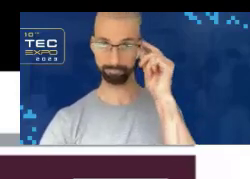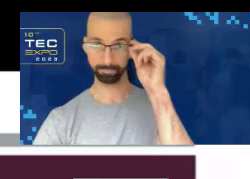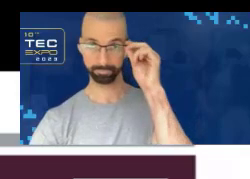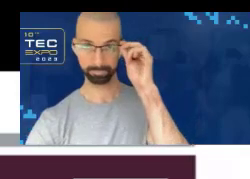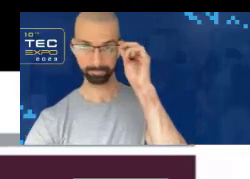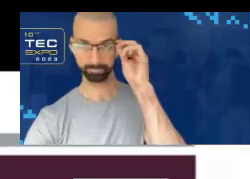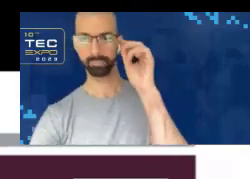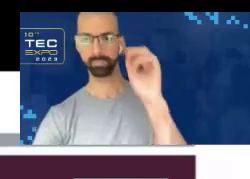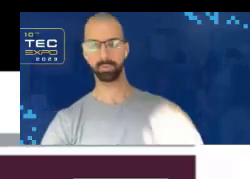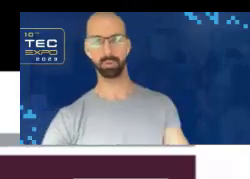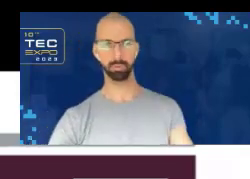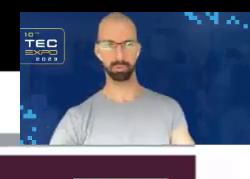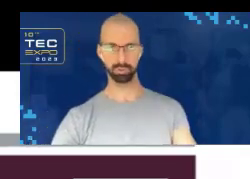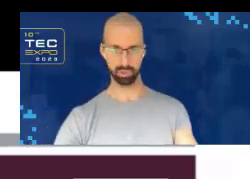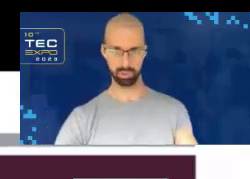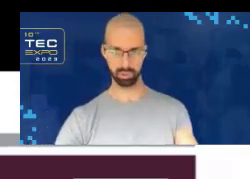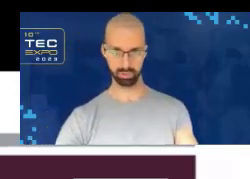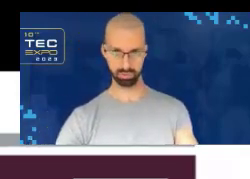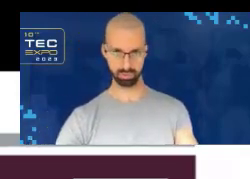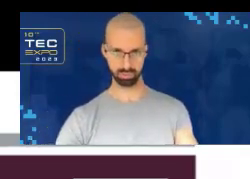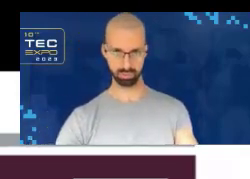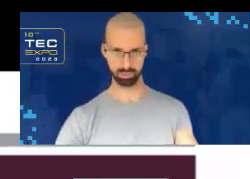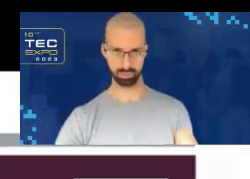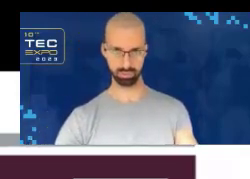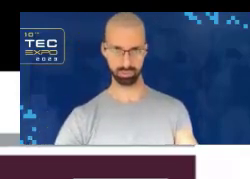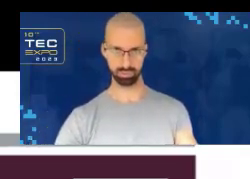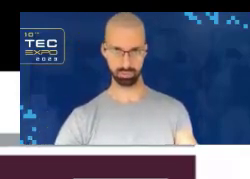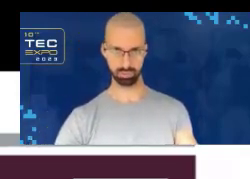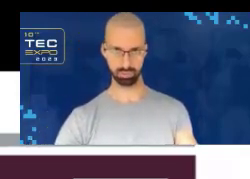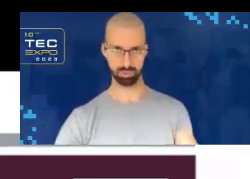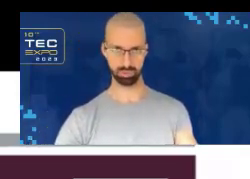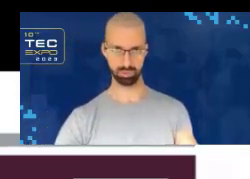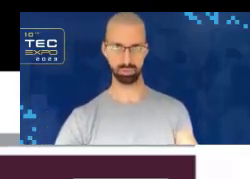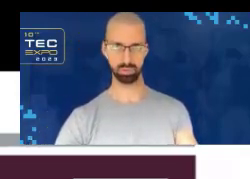Okay. I'm going to share now.